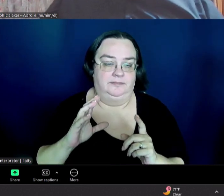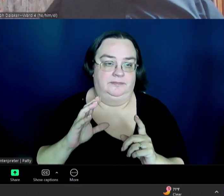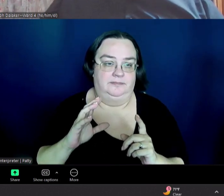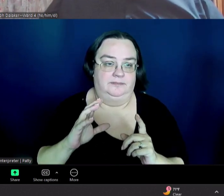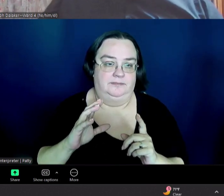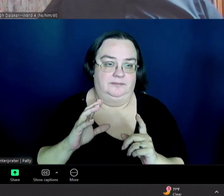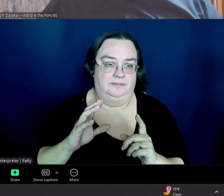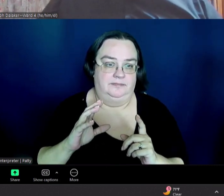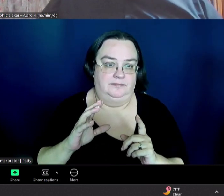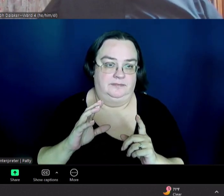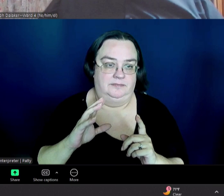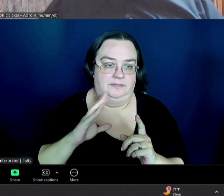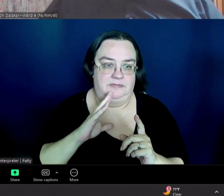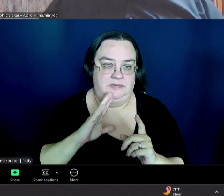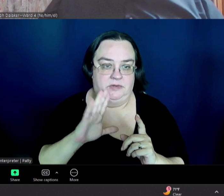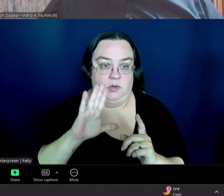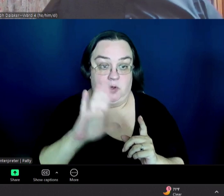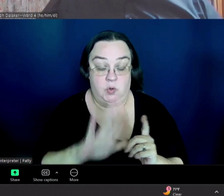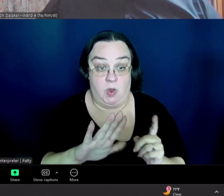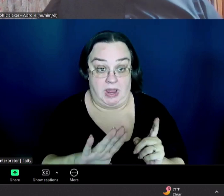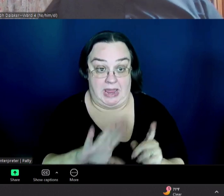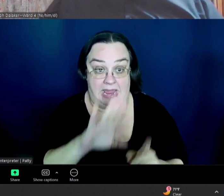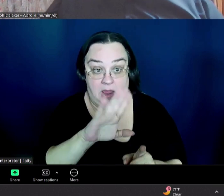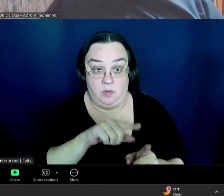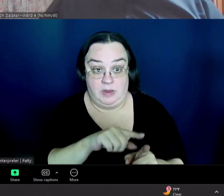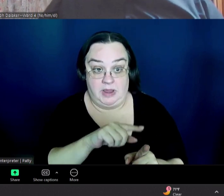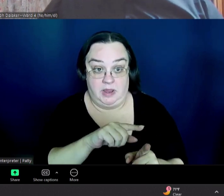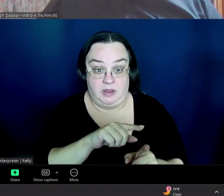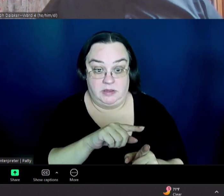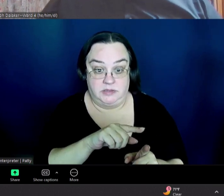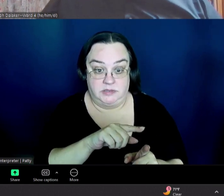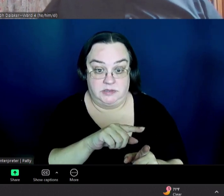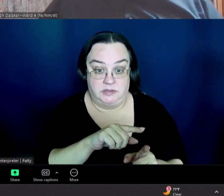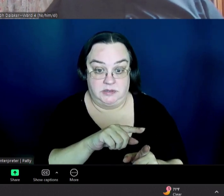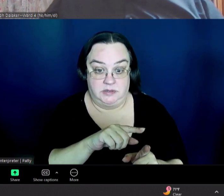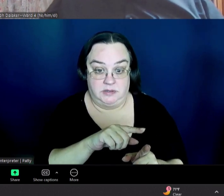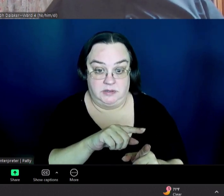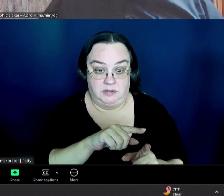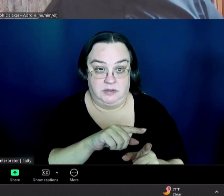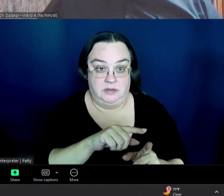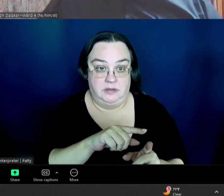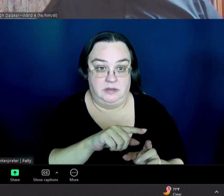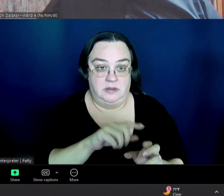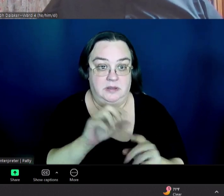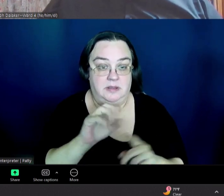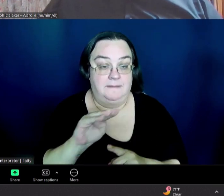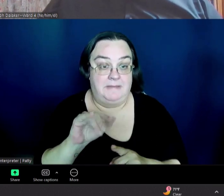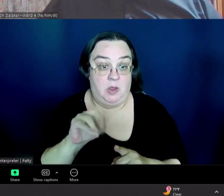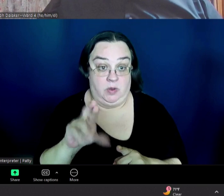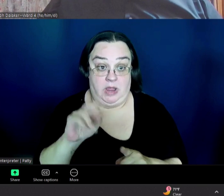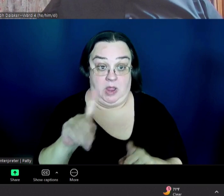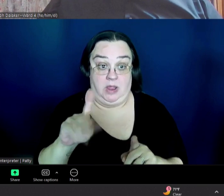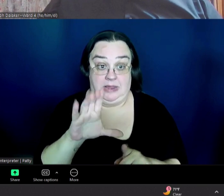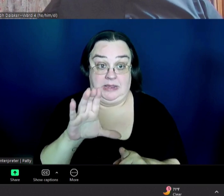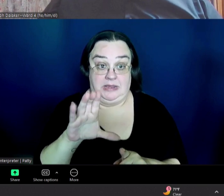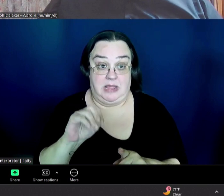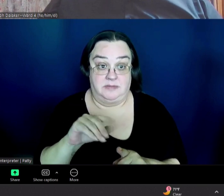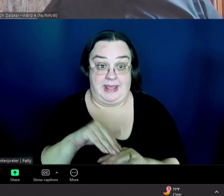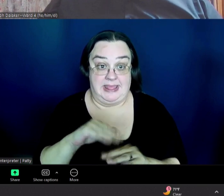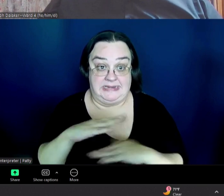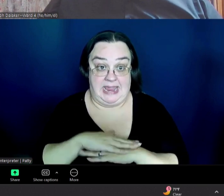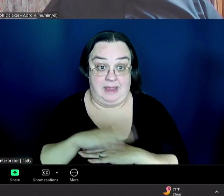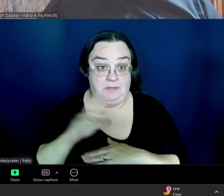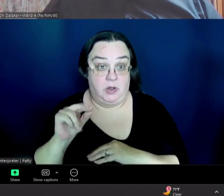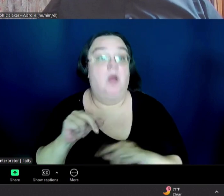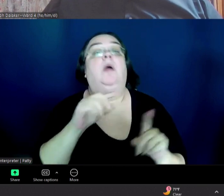Is your hand raised online? No, she has. Oh, okay. Are we done with council at the table? No, because my hand is.